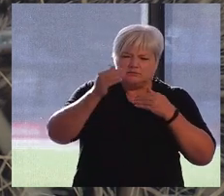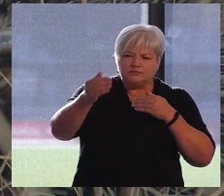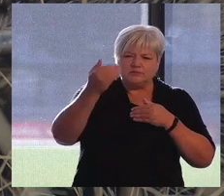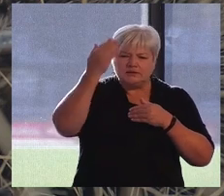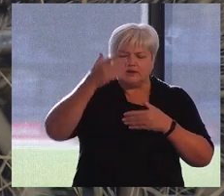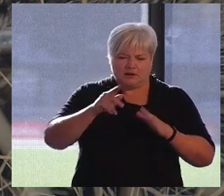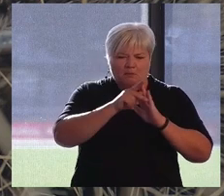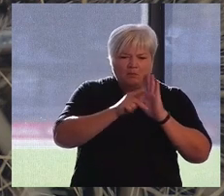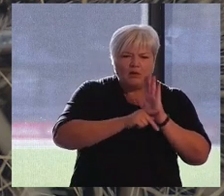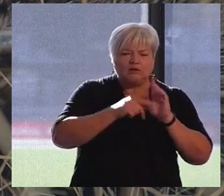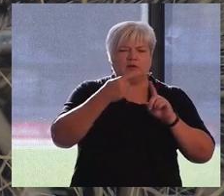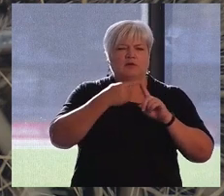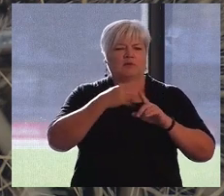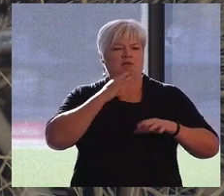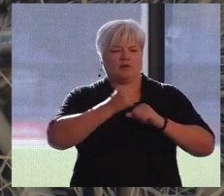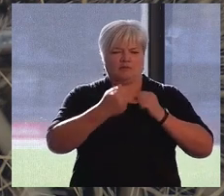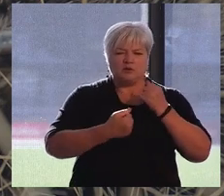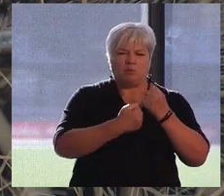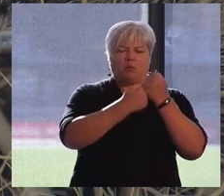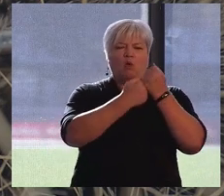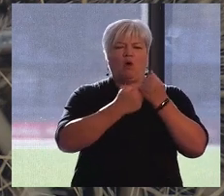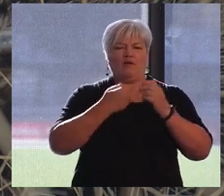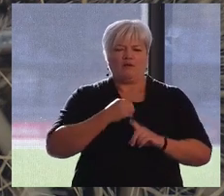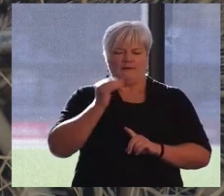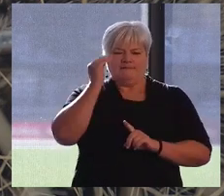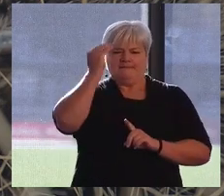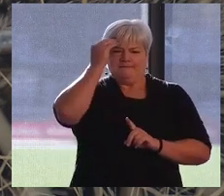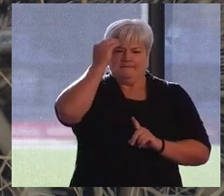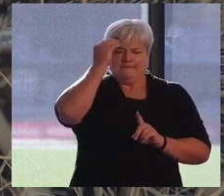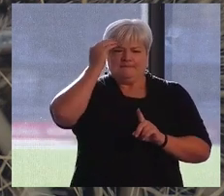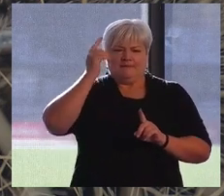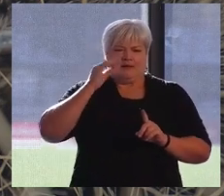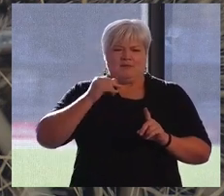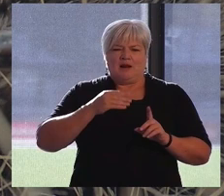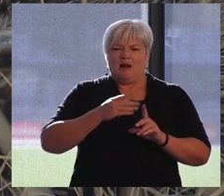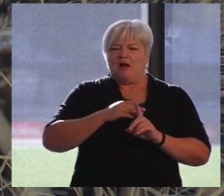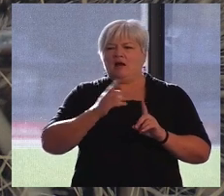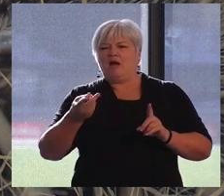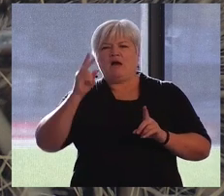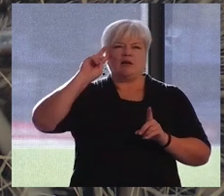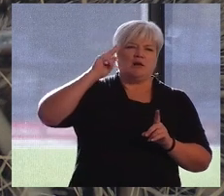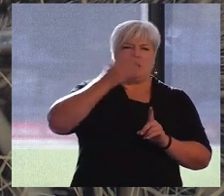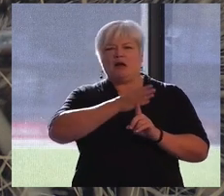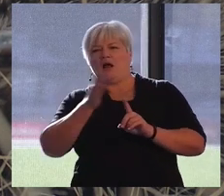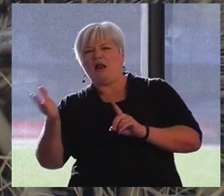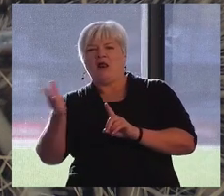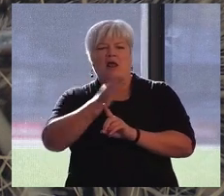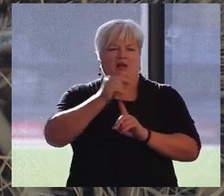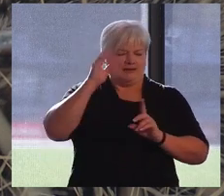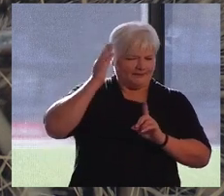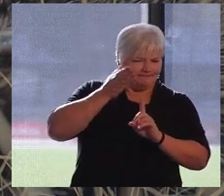support that is resistant and resilient to political and economic swings. So between now and